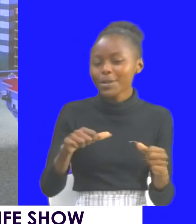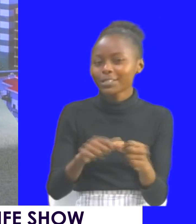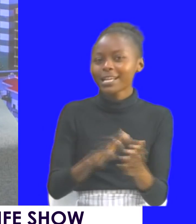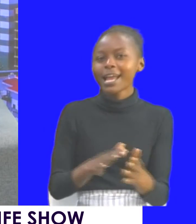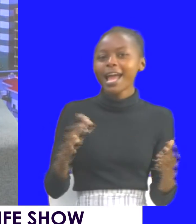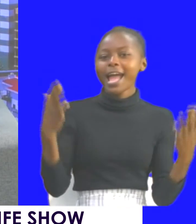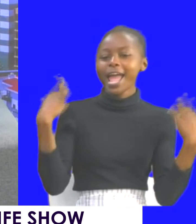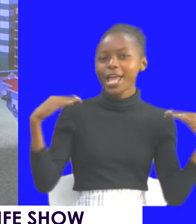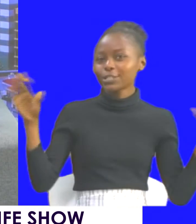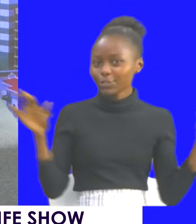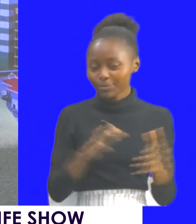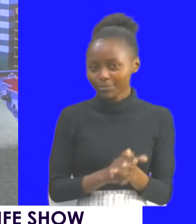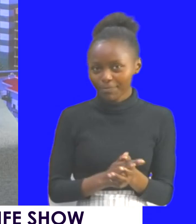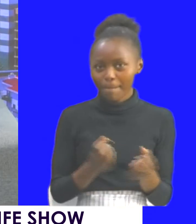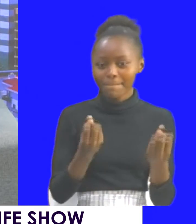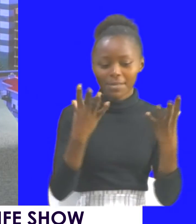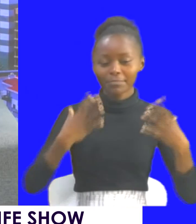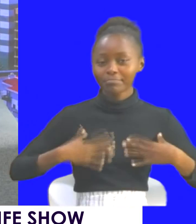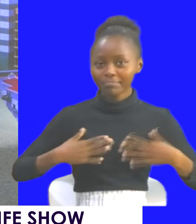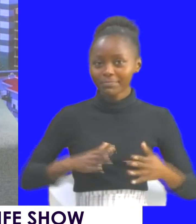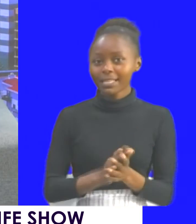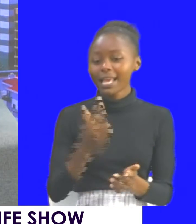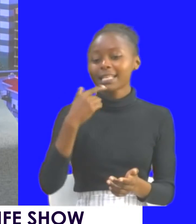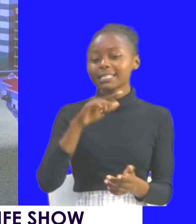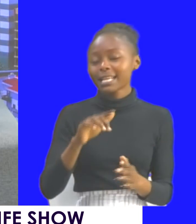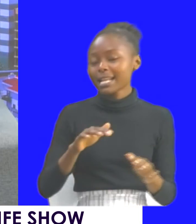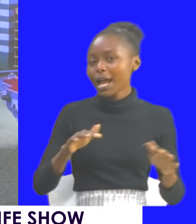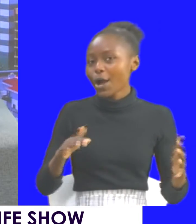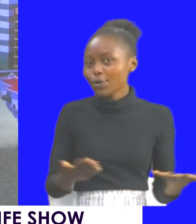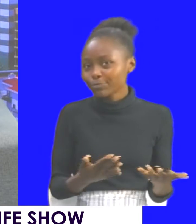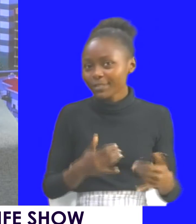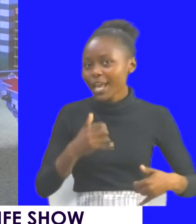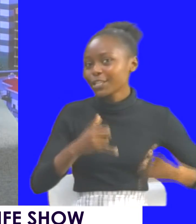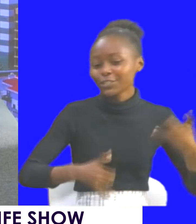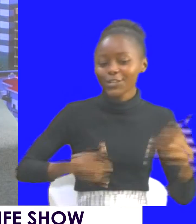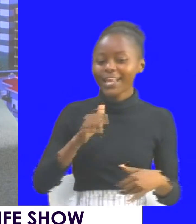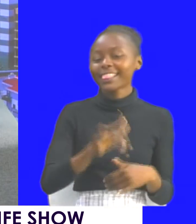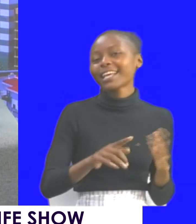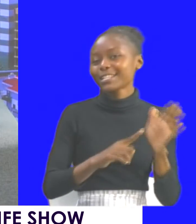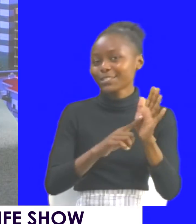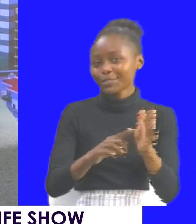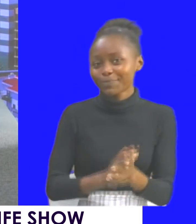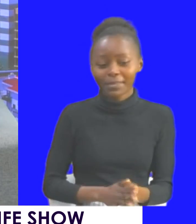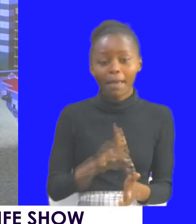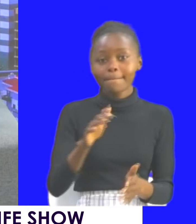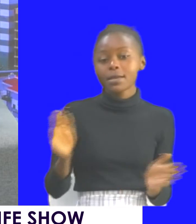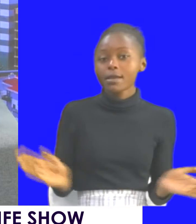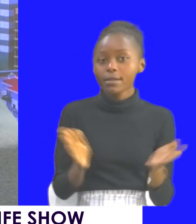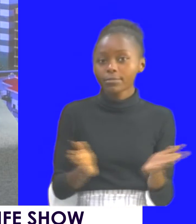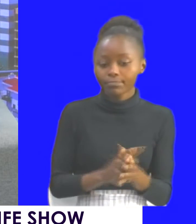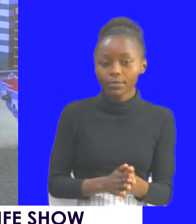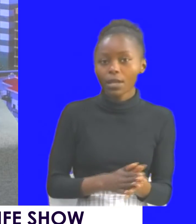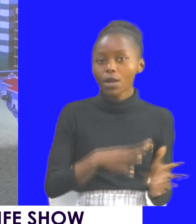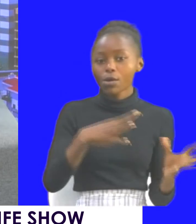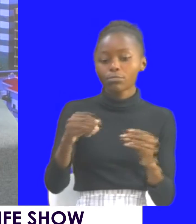Actually, so many of you said how you are pleased with that show. I encourage you to get on YouTube. Just tap